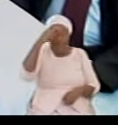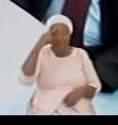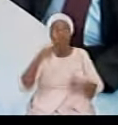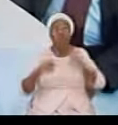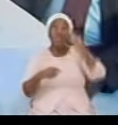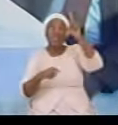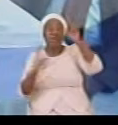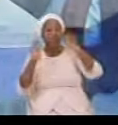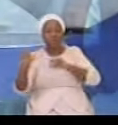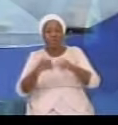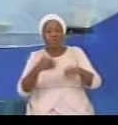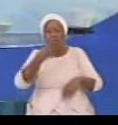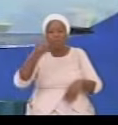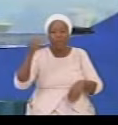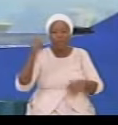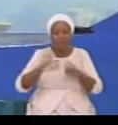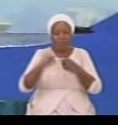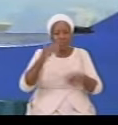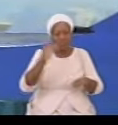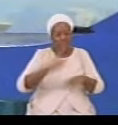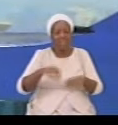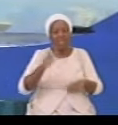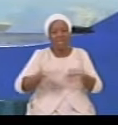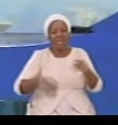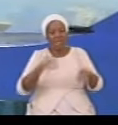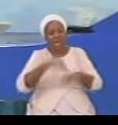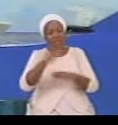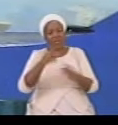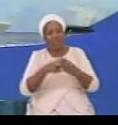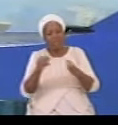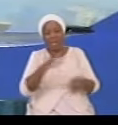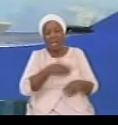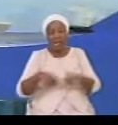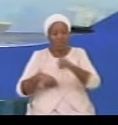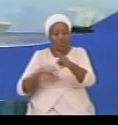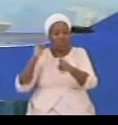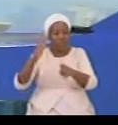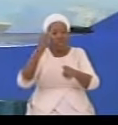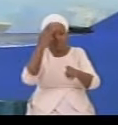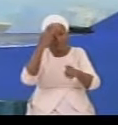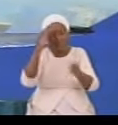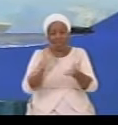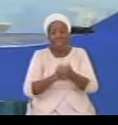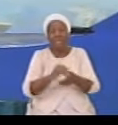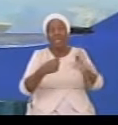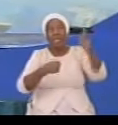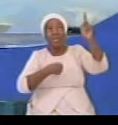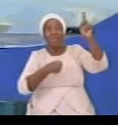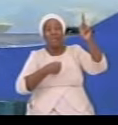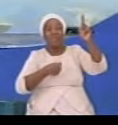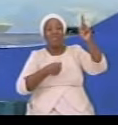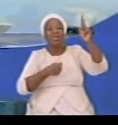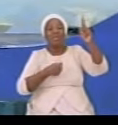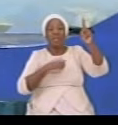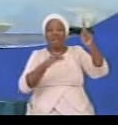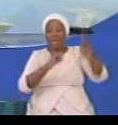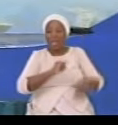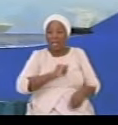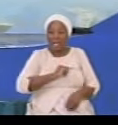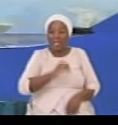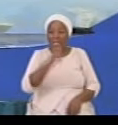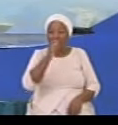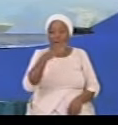better unto you than at your beginning. And you shall know that I am the